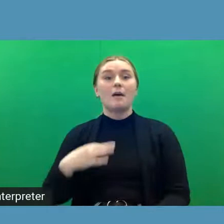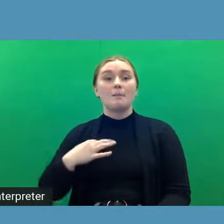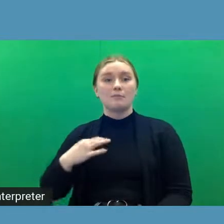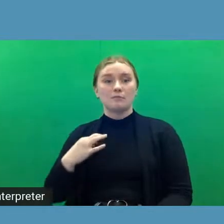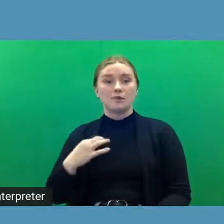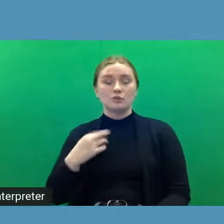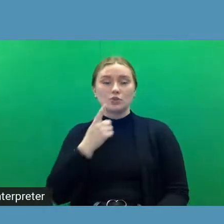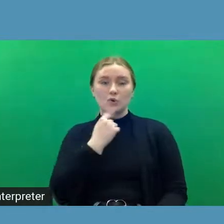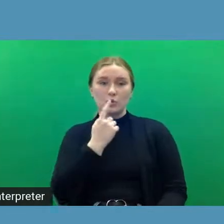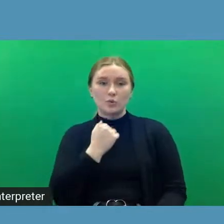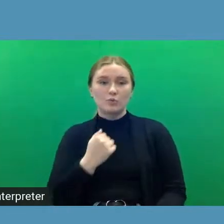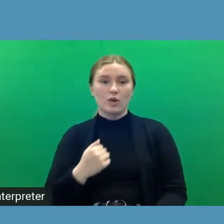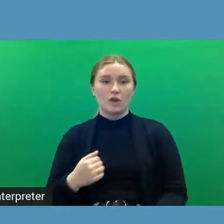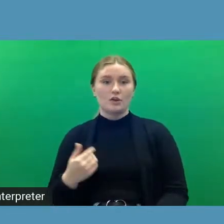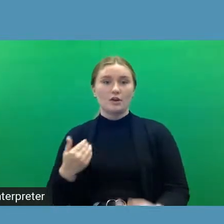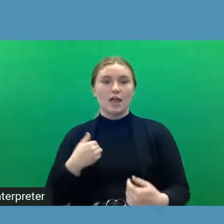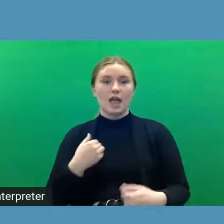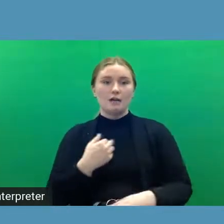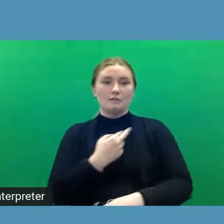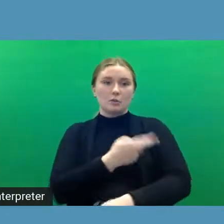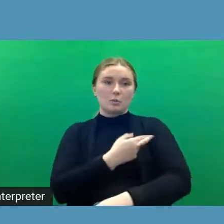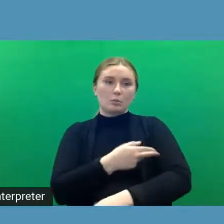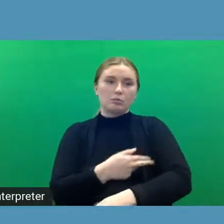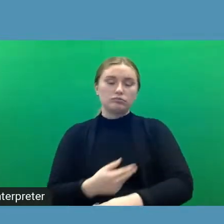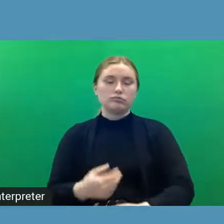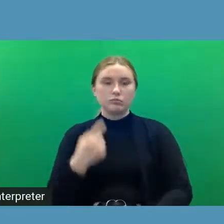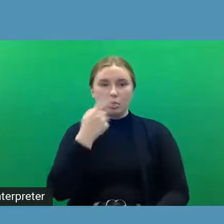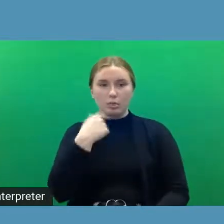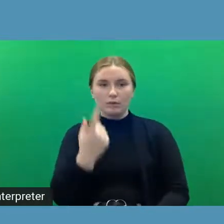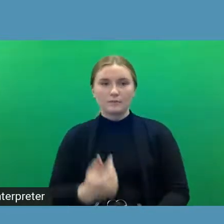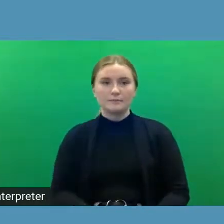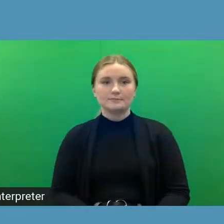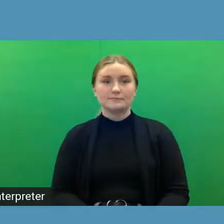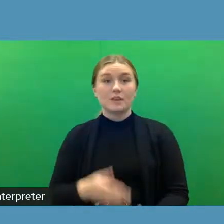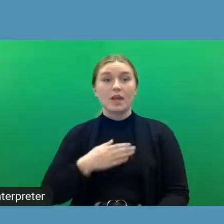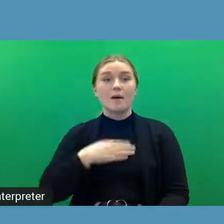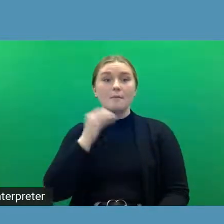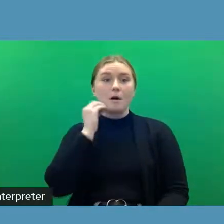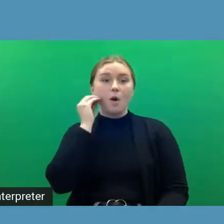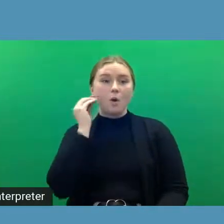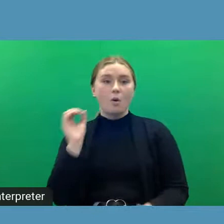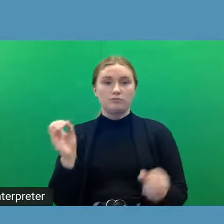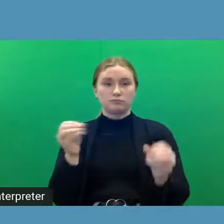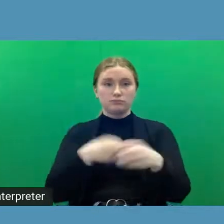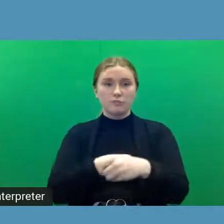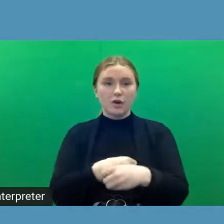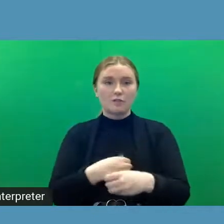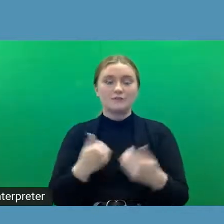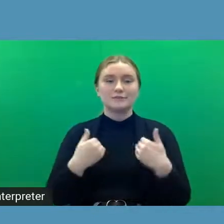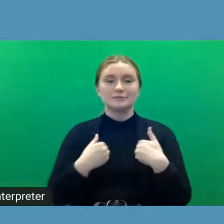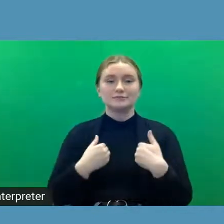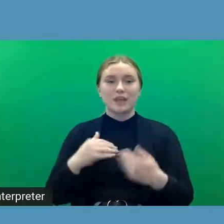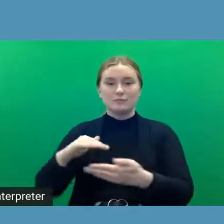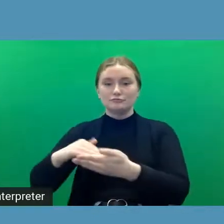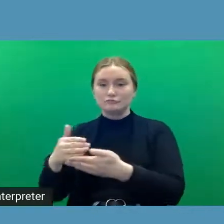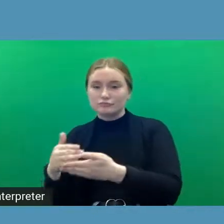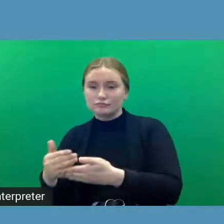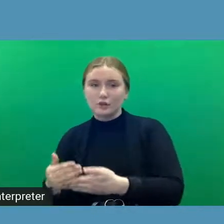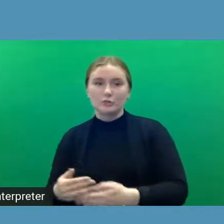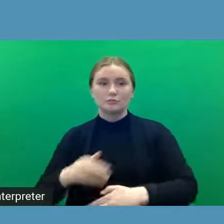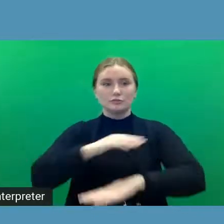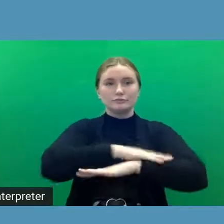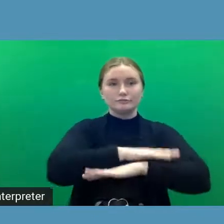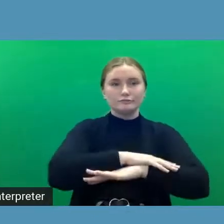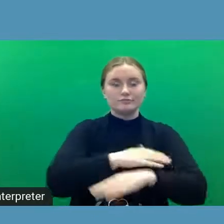pattern, and I am sitting in front of a backdrop of my home office, which is basically a desk and a computer. As the host for today's